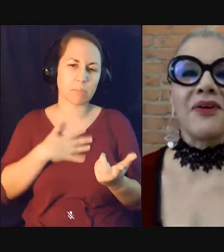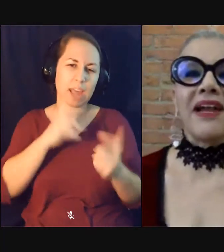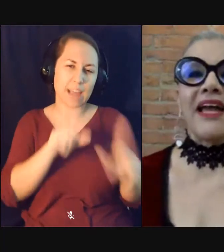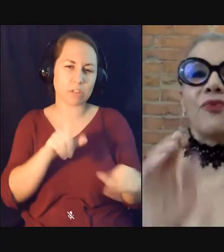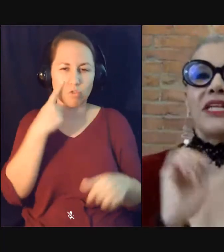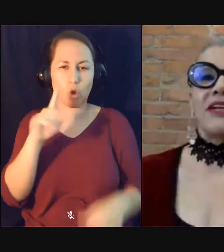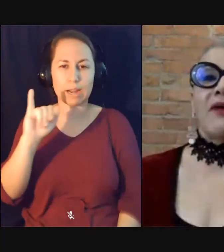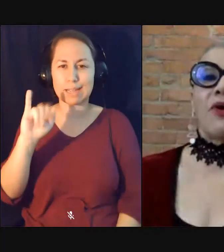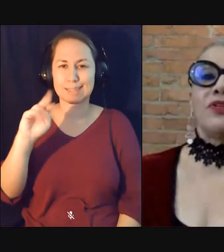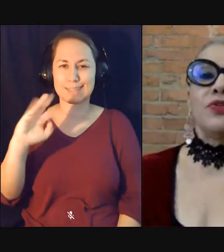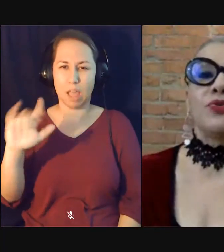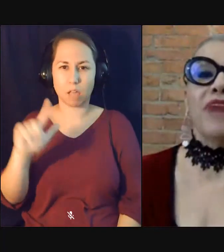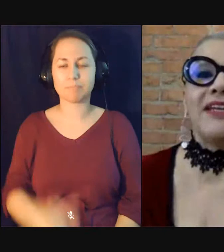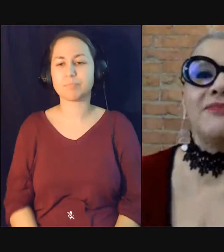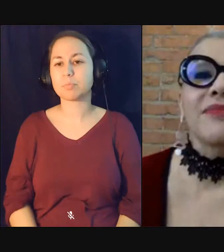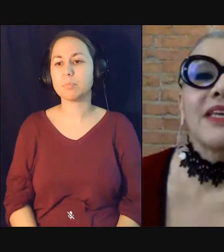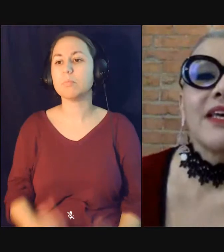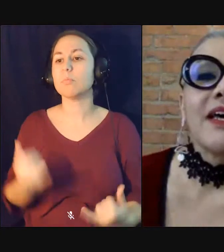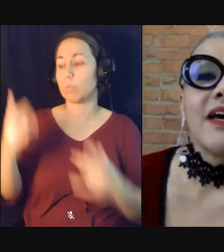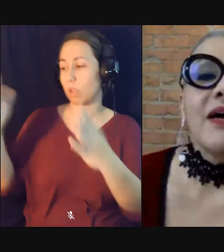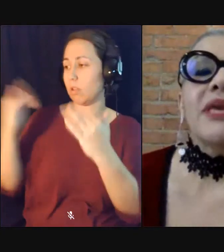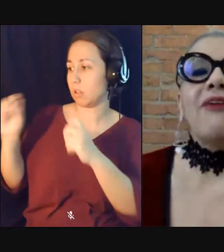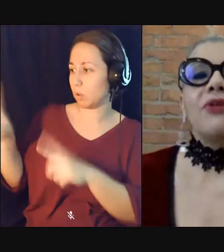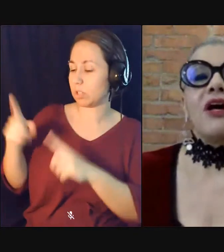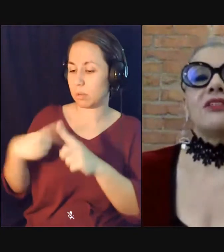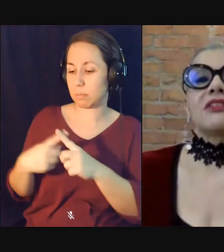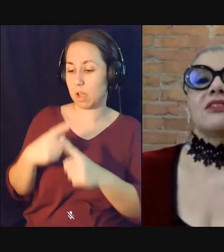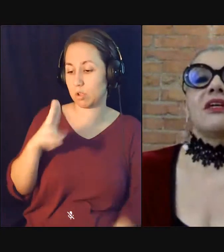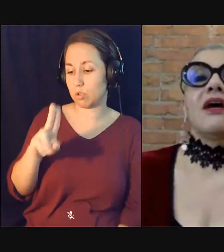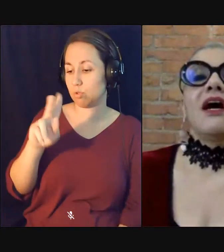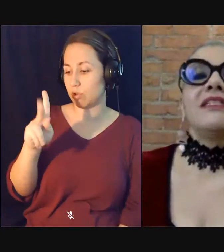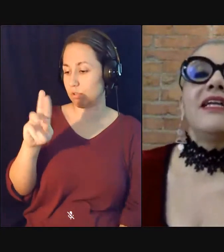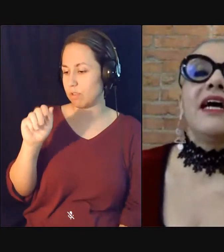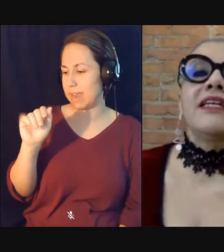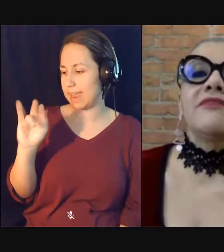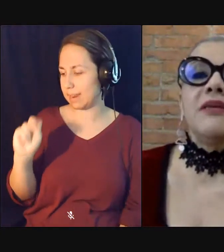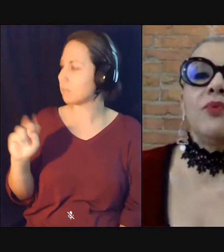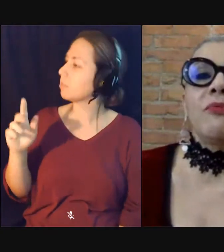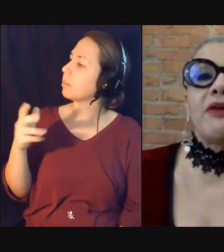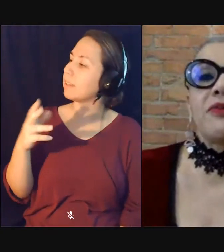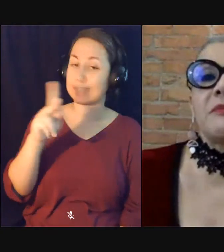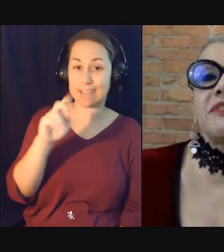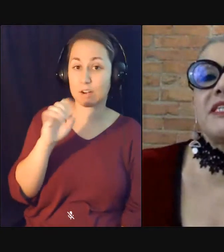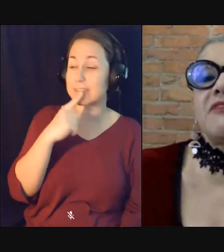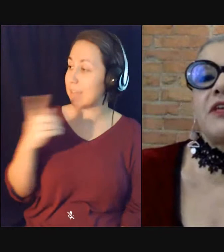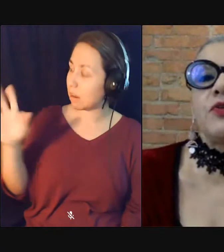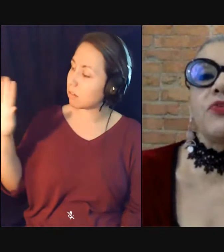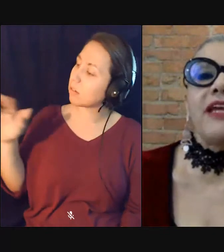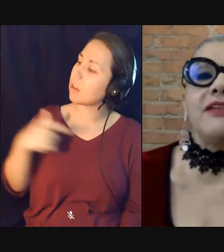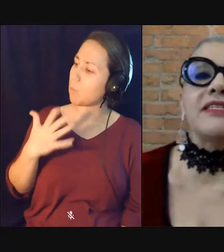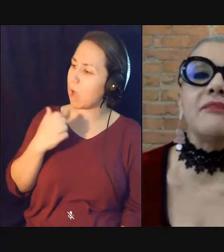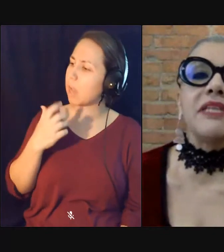Great. All right. I have one here now on Ukraine. Carol asks, hi, Talia. I'd love to hear more about your experiences living